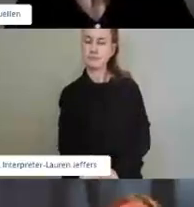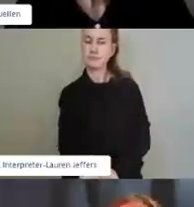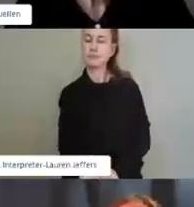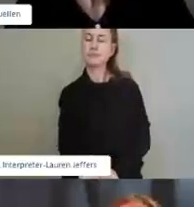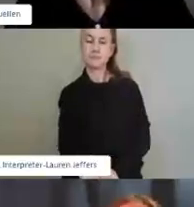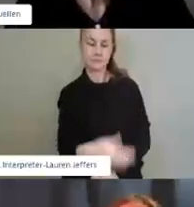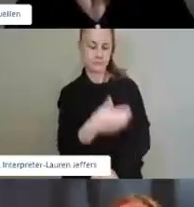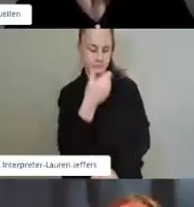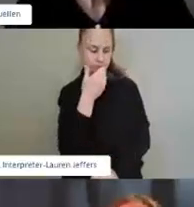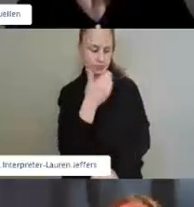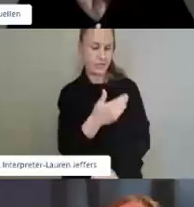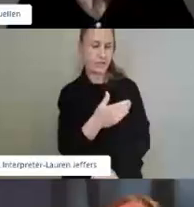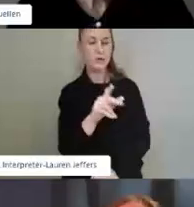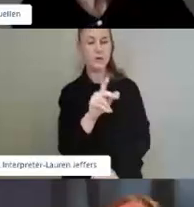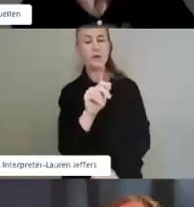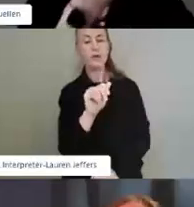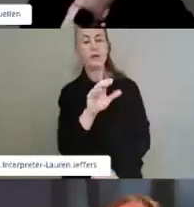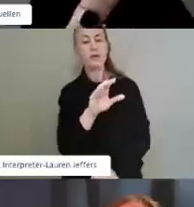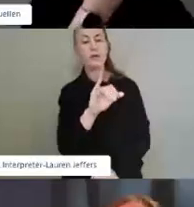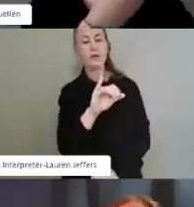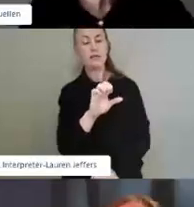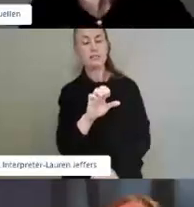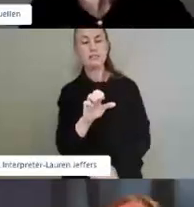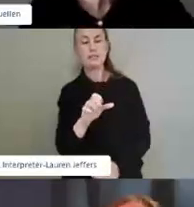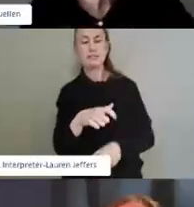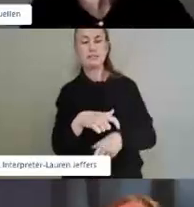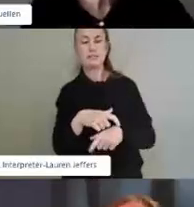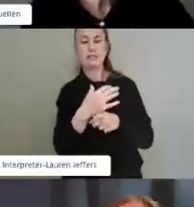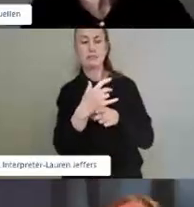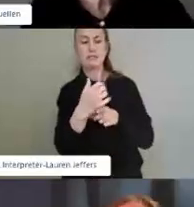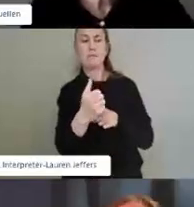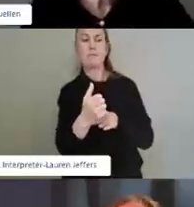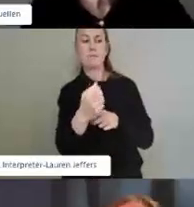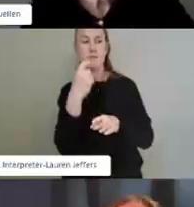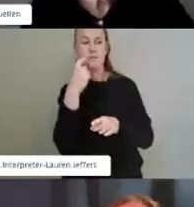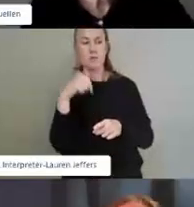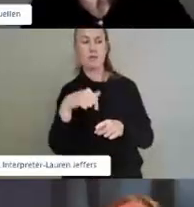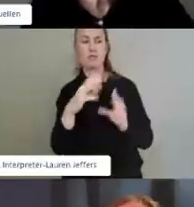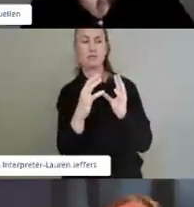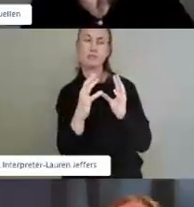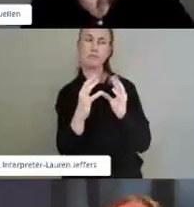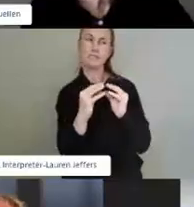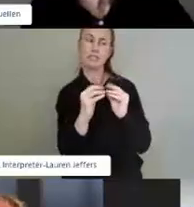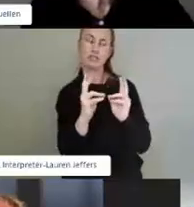Thanks. And I think, Casey, and I think that's the end of the time for this session. all